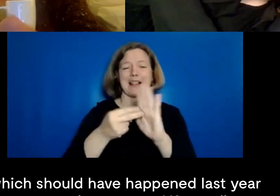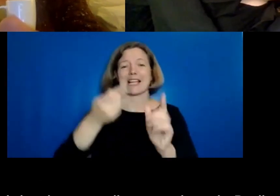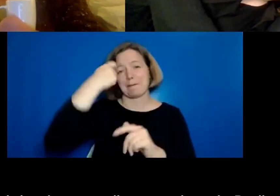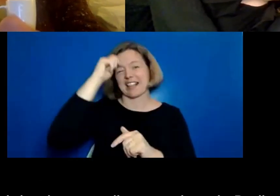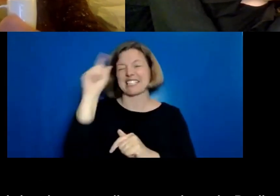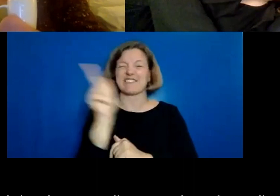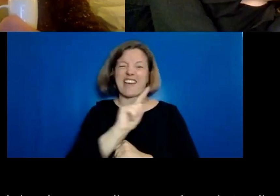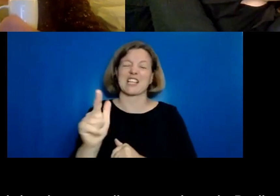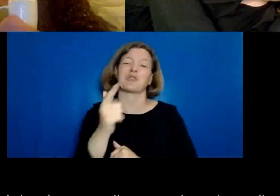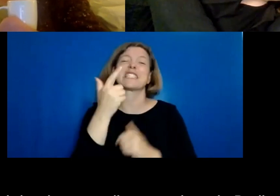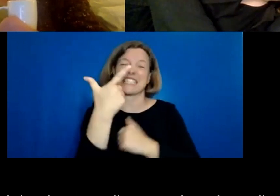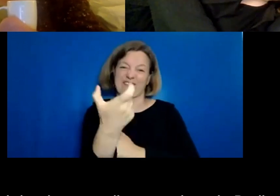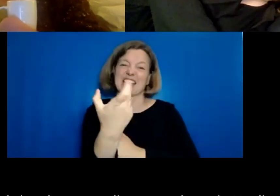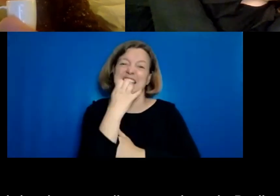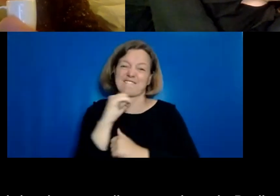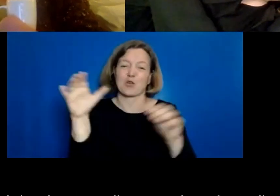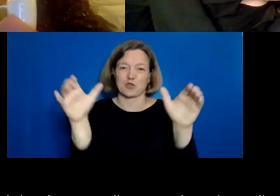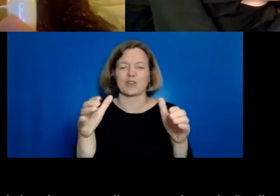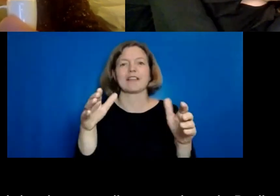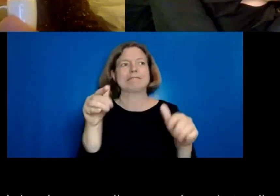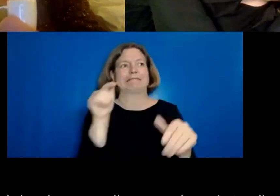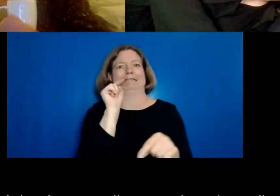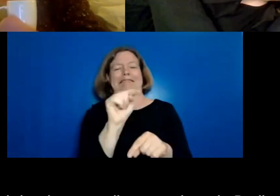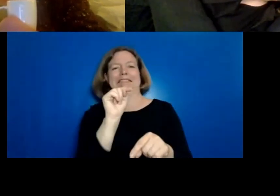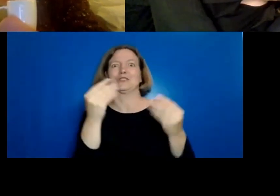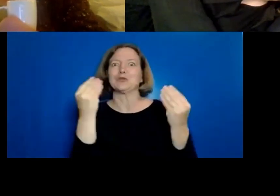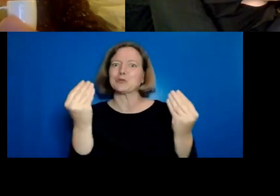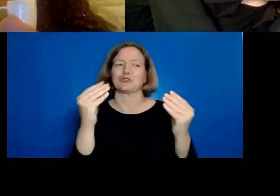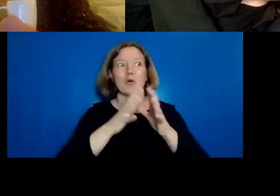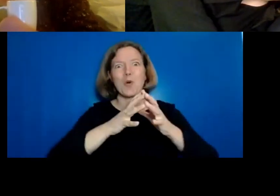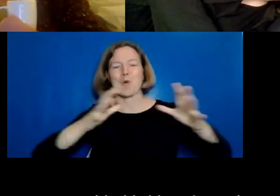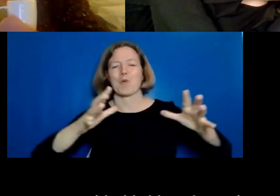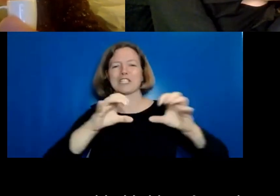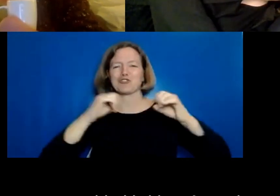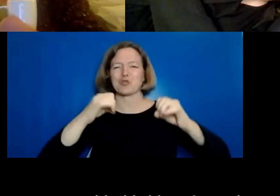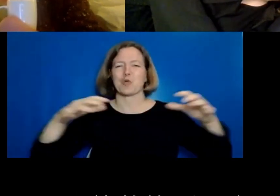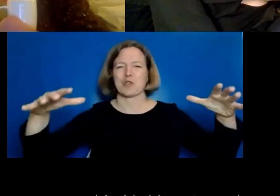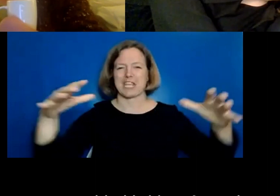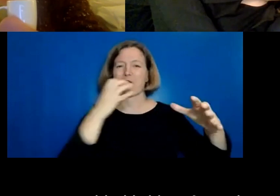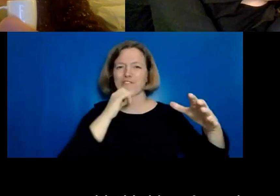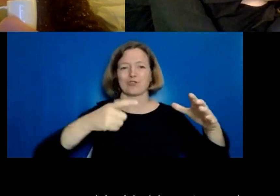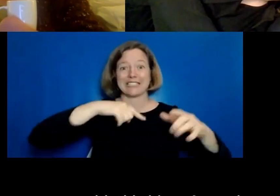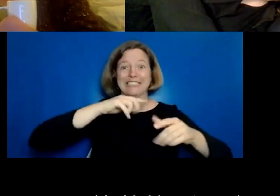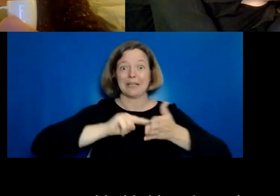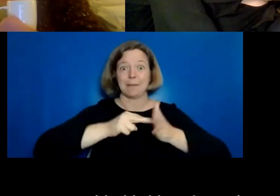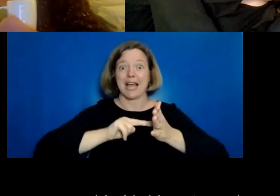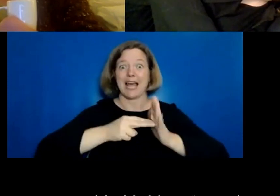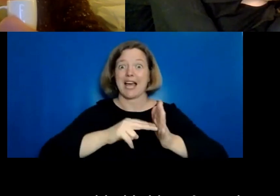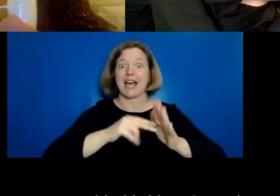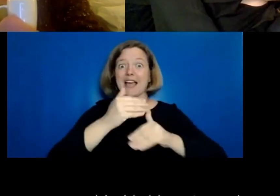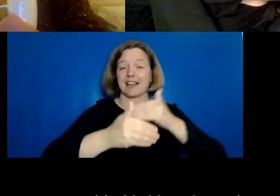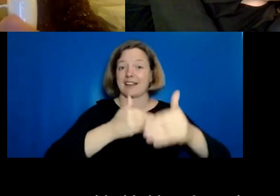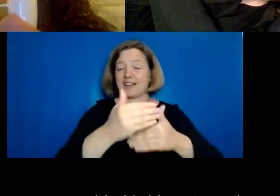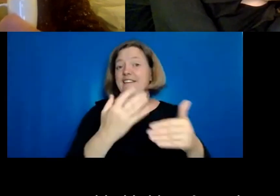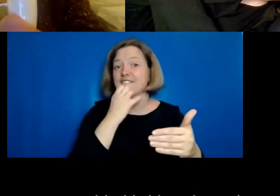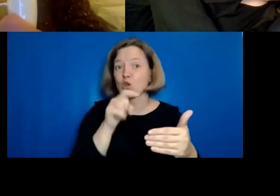Ufe Studios, which is a large studio space here in Berlin, we came up with this idea